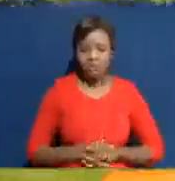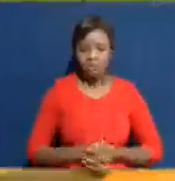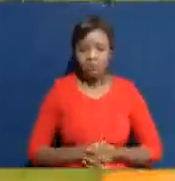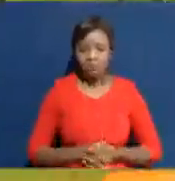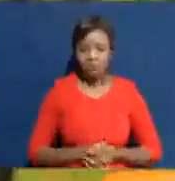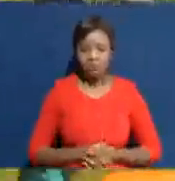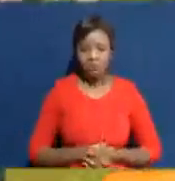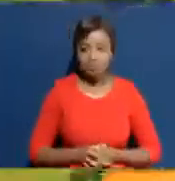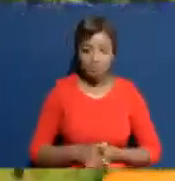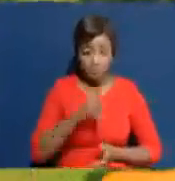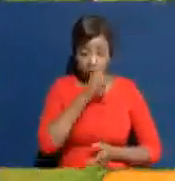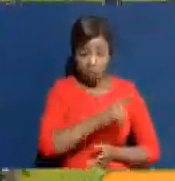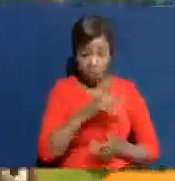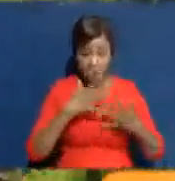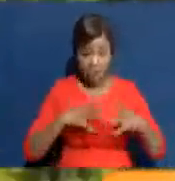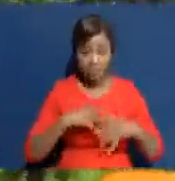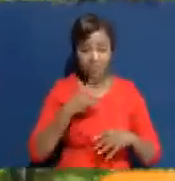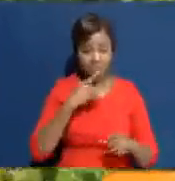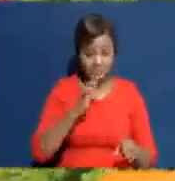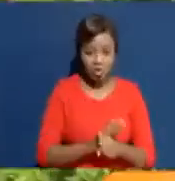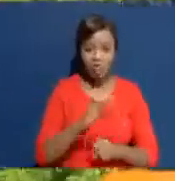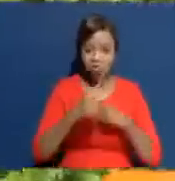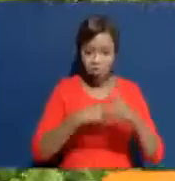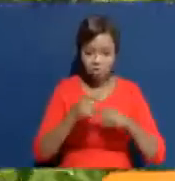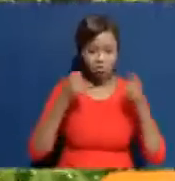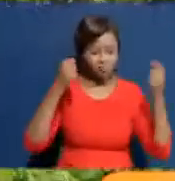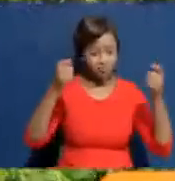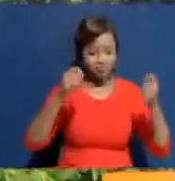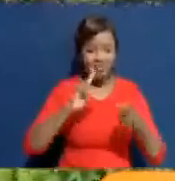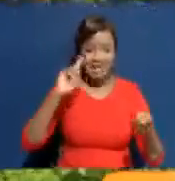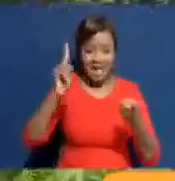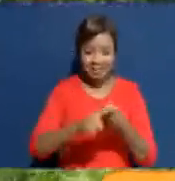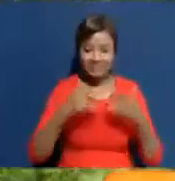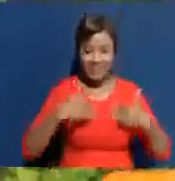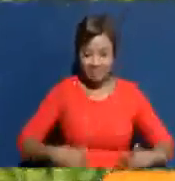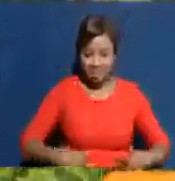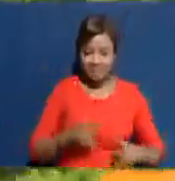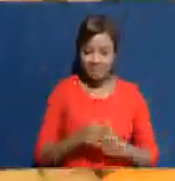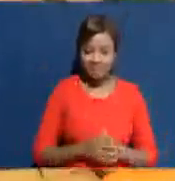continue demonstrating until the body of the suspect who drowned is retrieved.